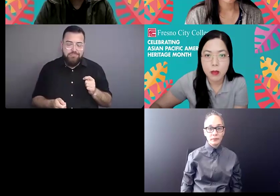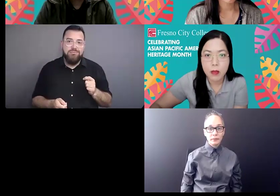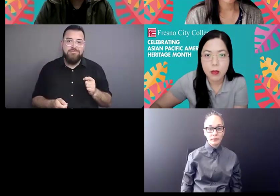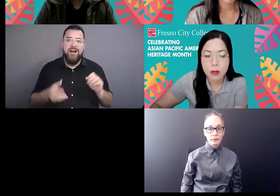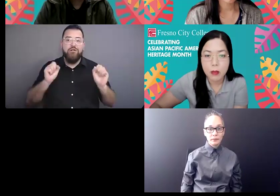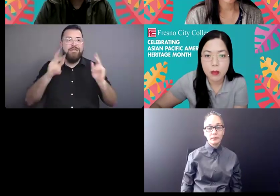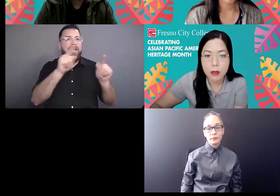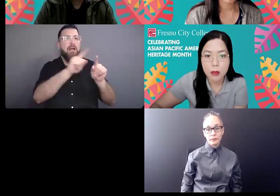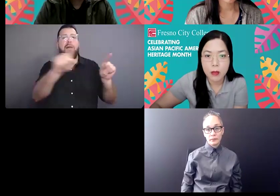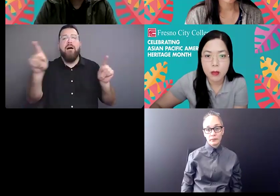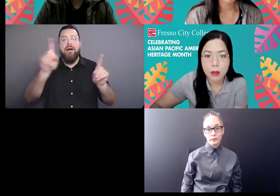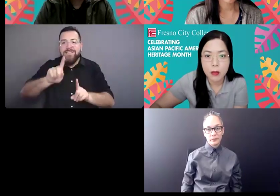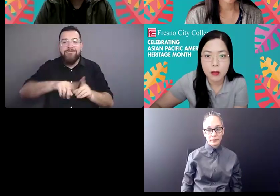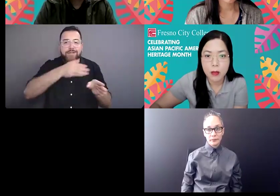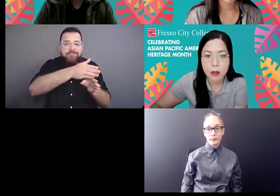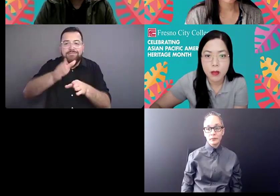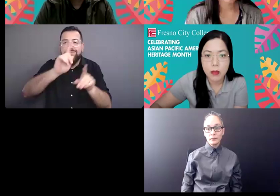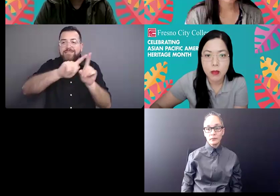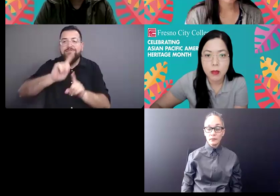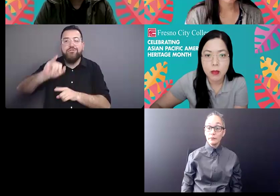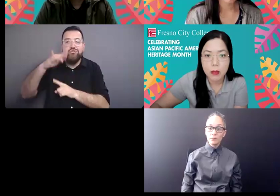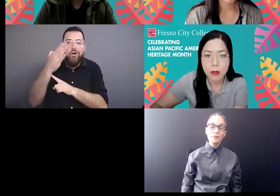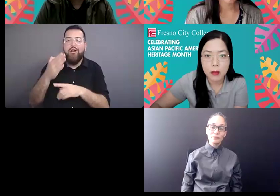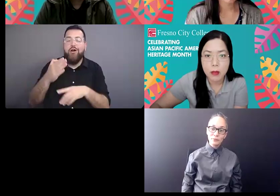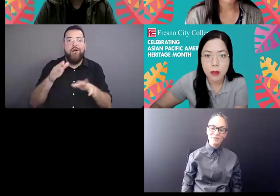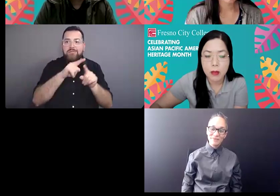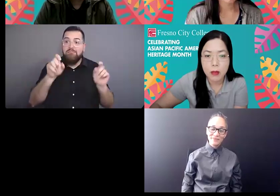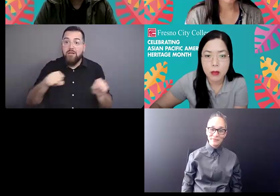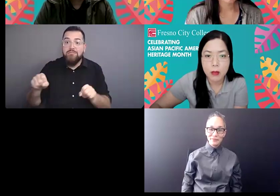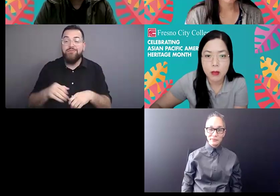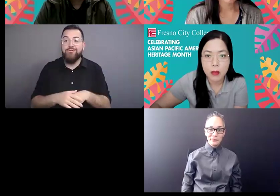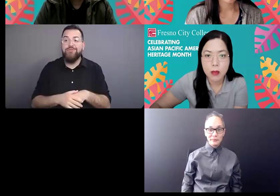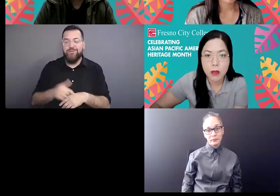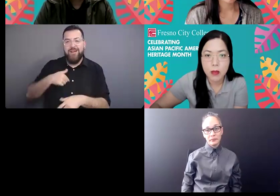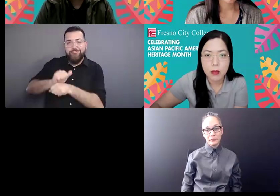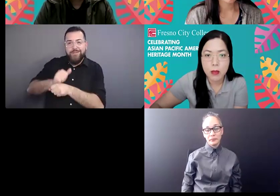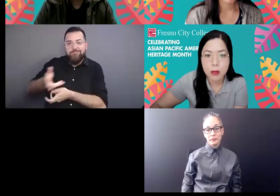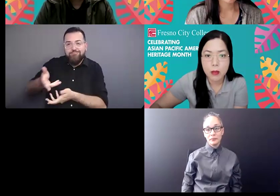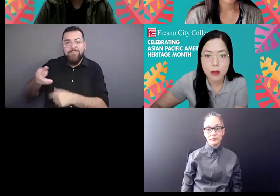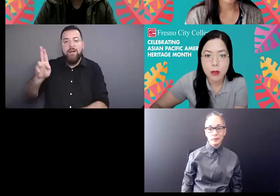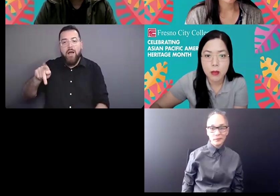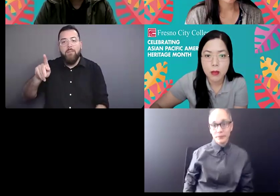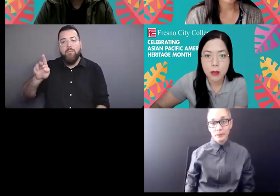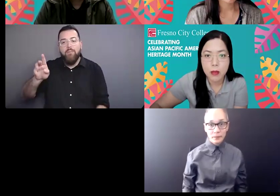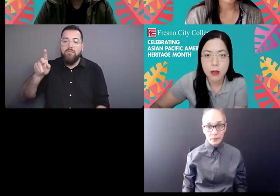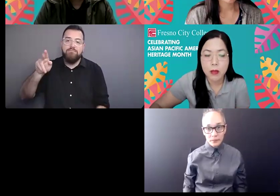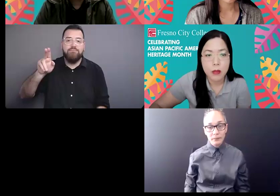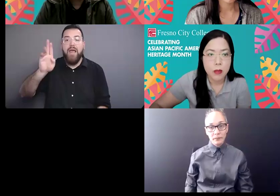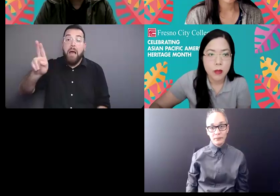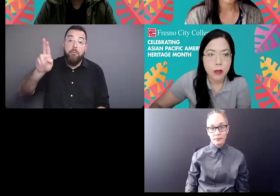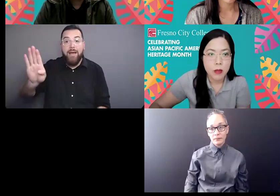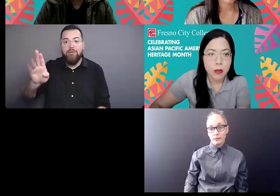were out there. And so in the 2 years that I was with Upward Bound as a tutor, I knew that eventually this is the kind of work that I wanted to